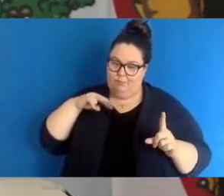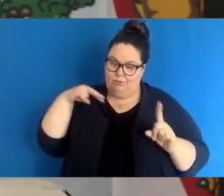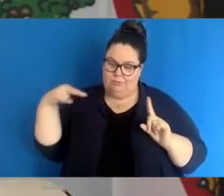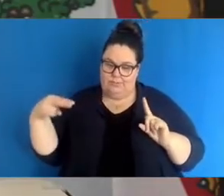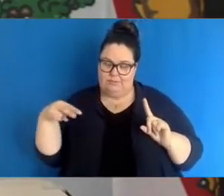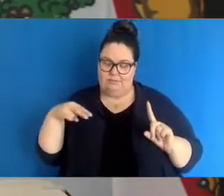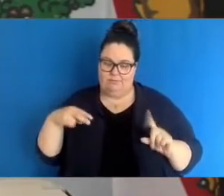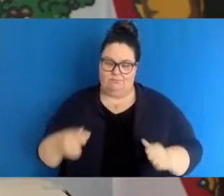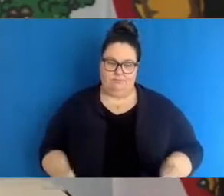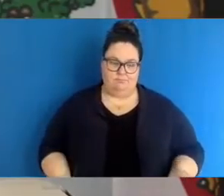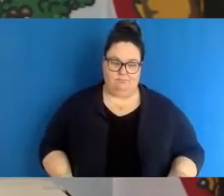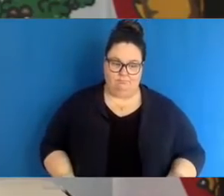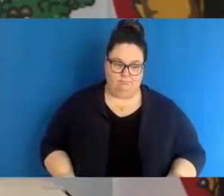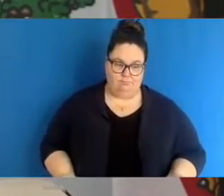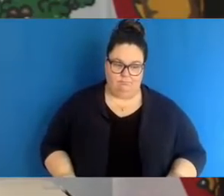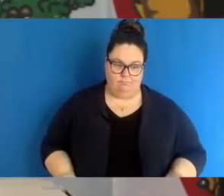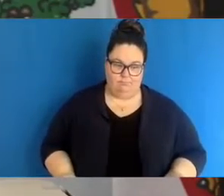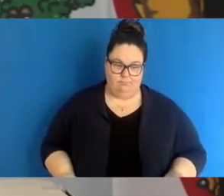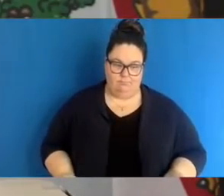only one thing that has